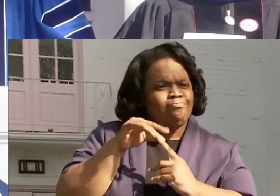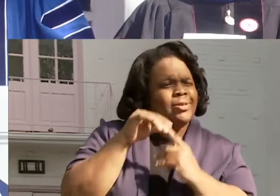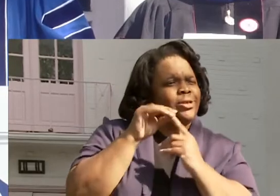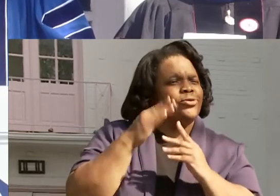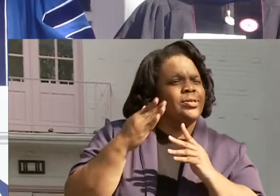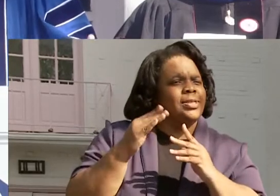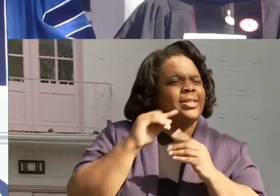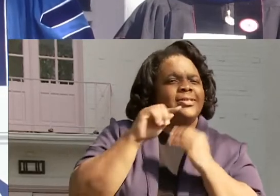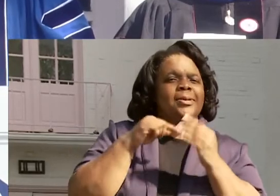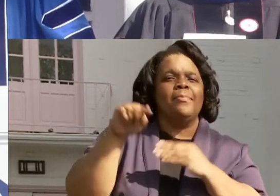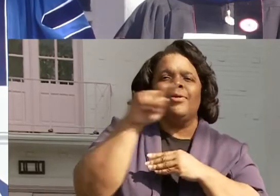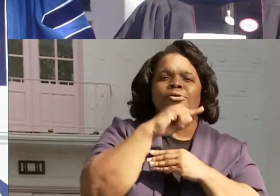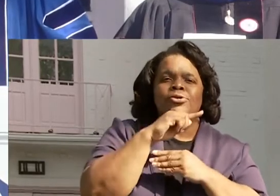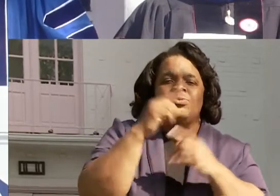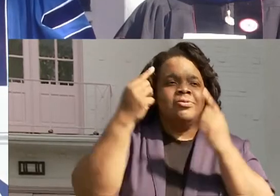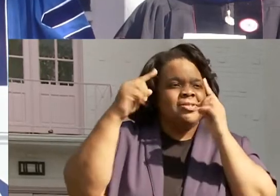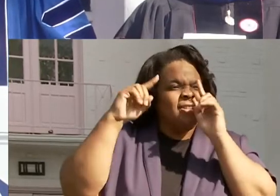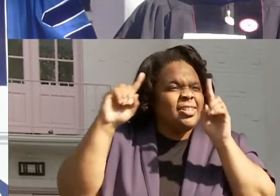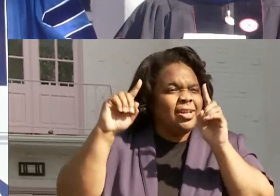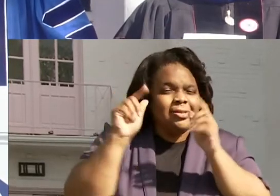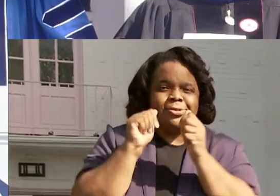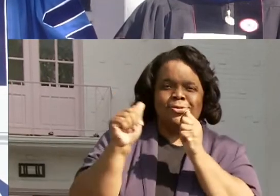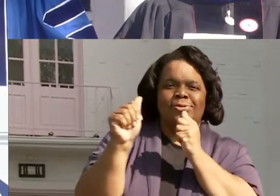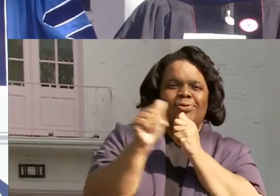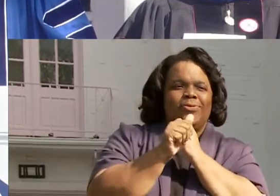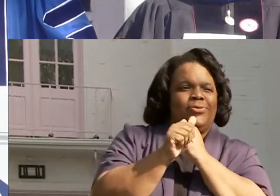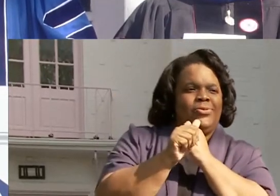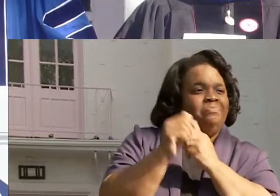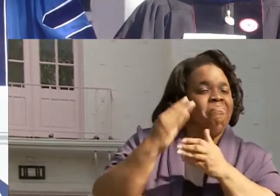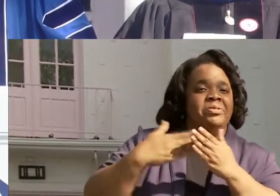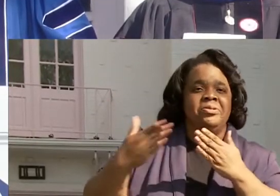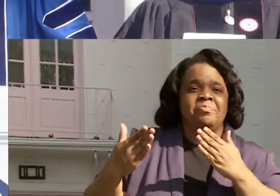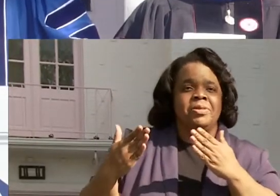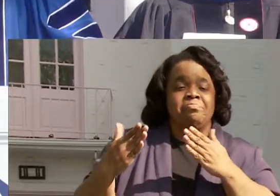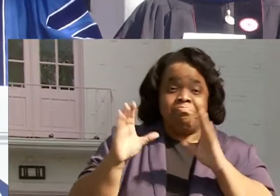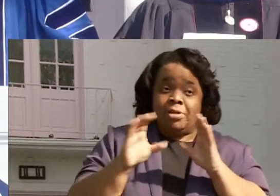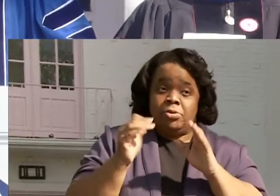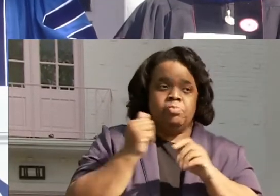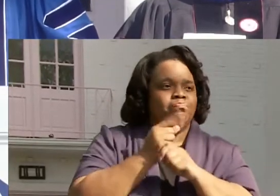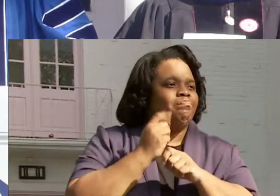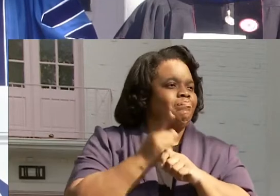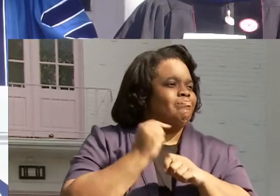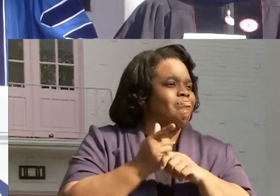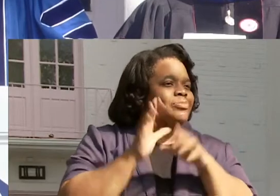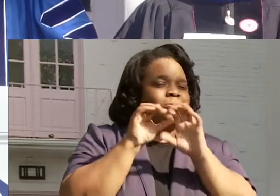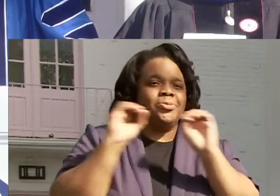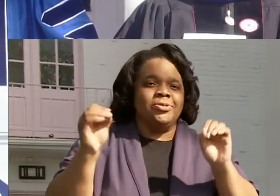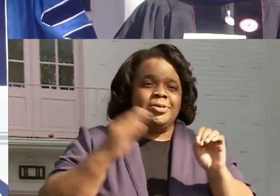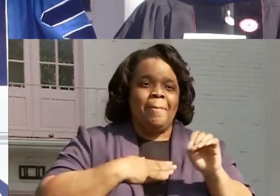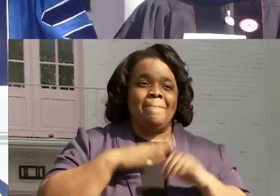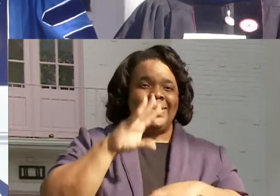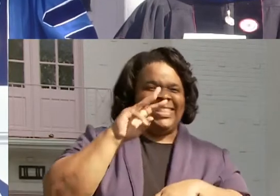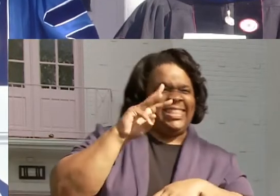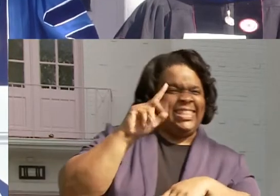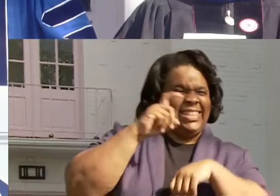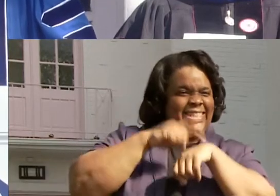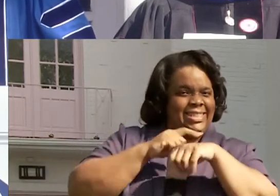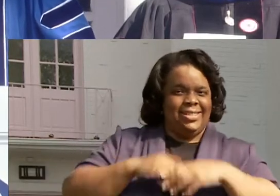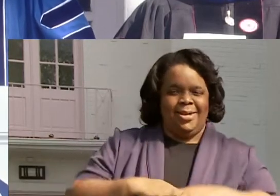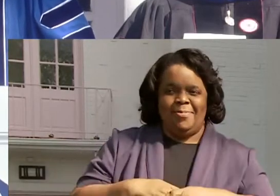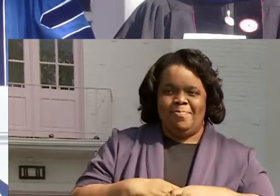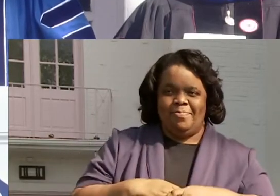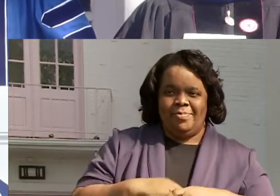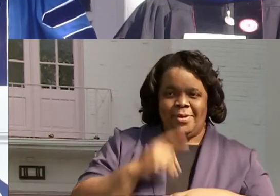your accomplishments, legacy, and futures. This is something I've done every year as a president, so this is my 16th time, but because of